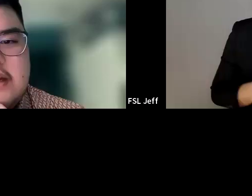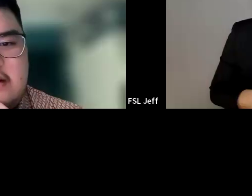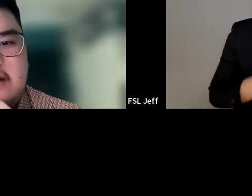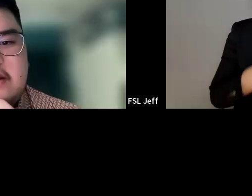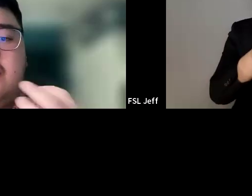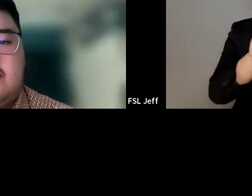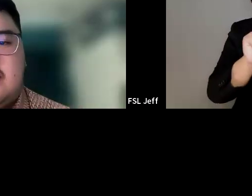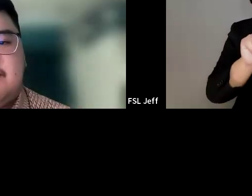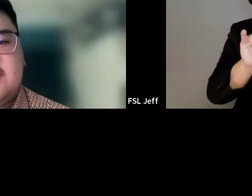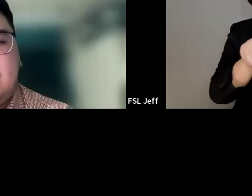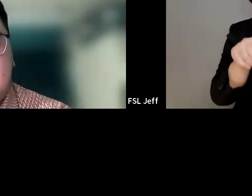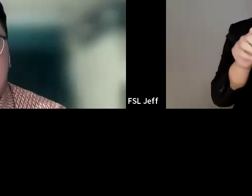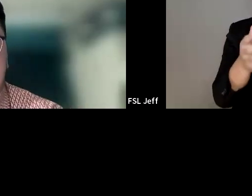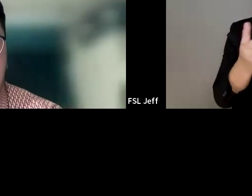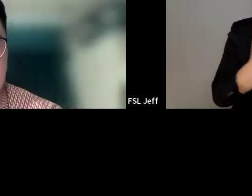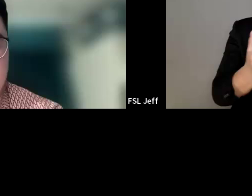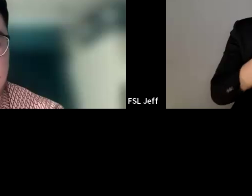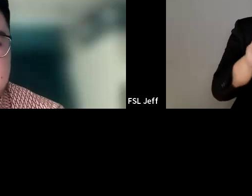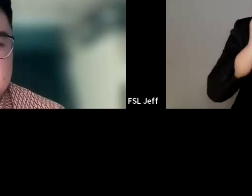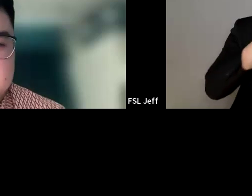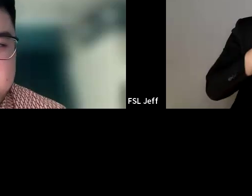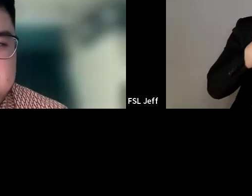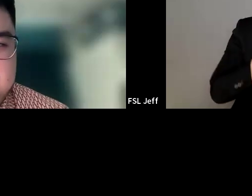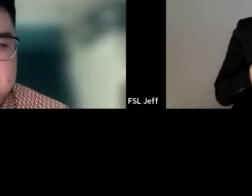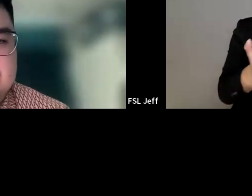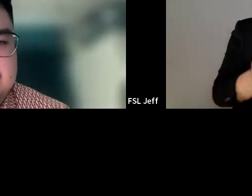like to share naman your perspective? Yeah.